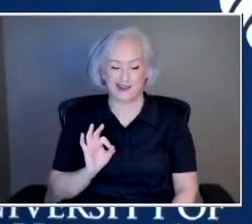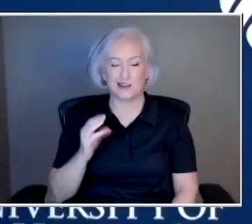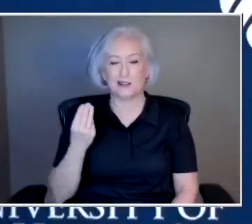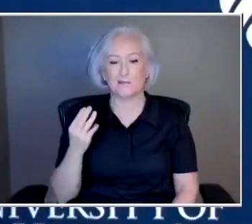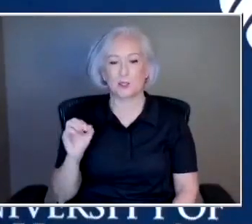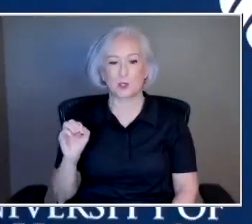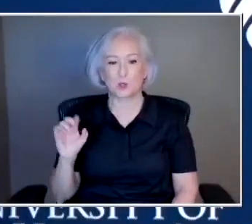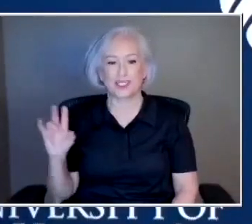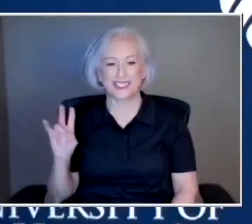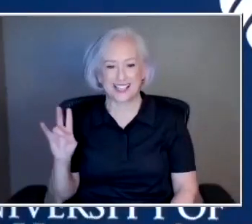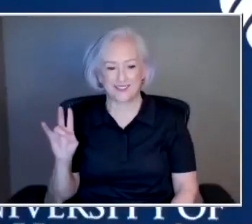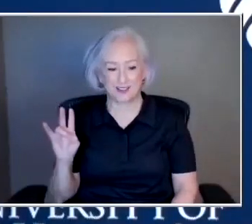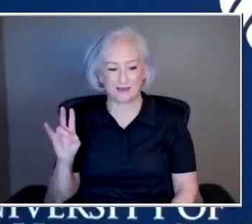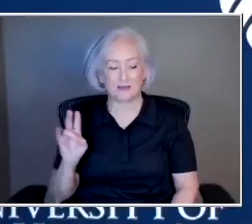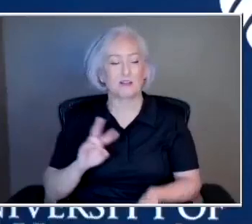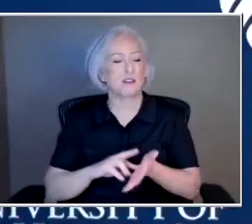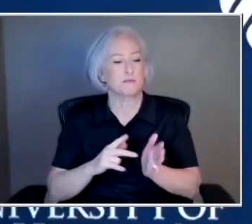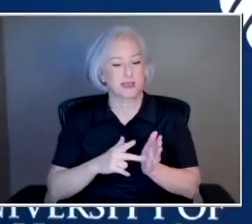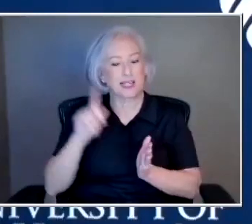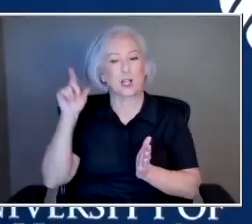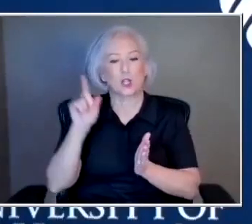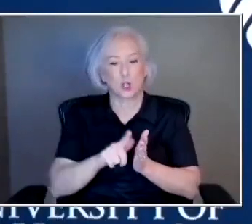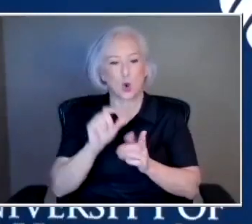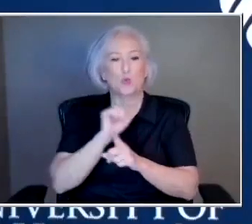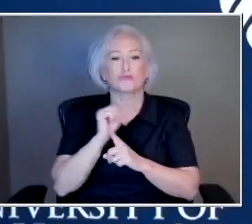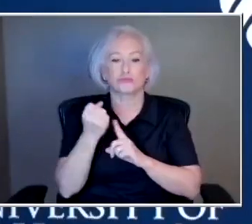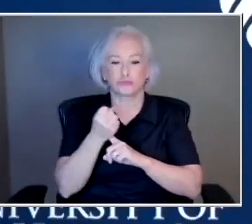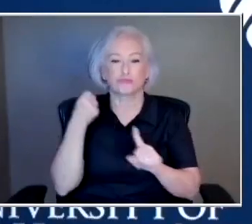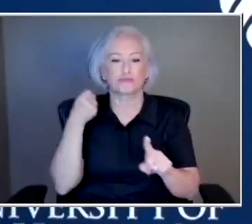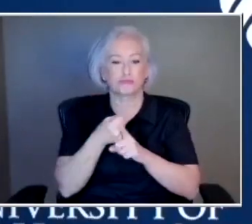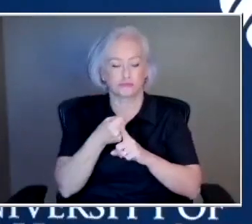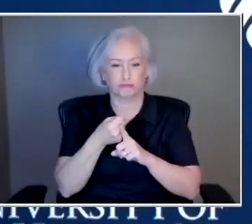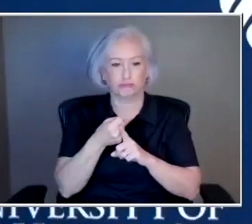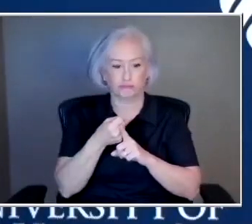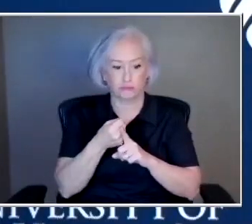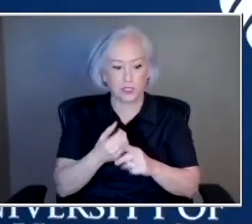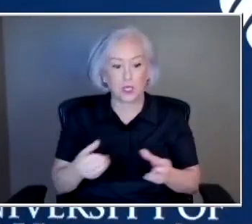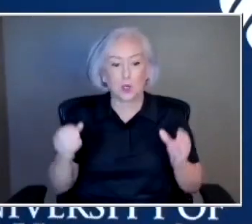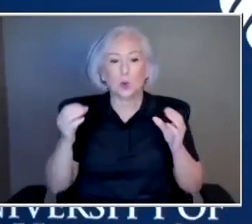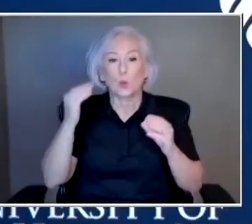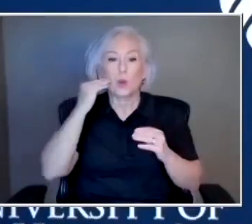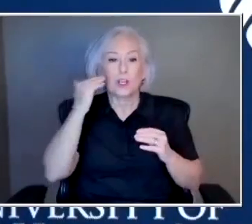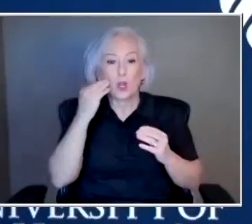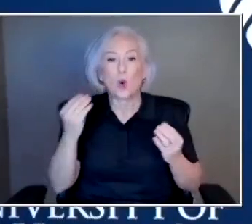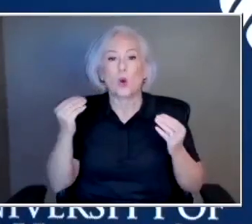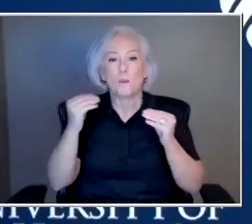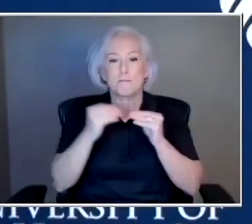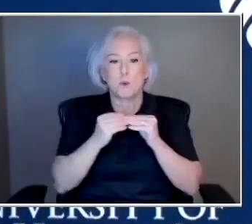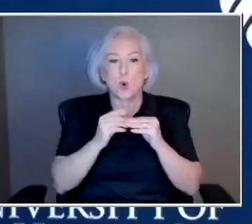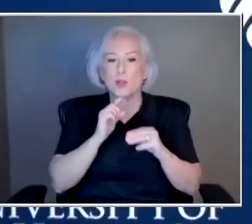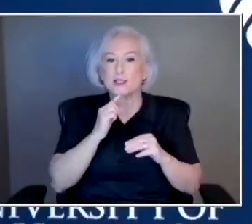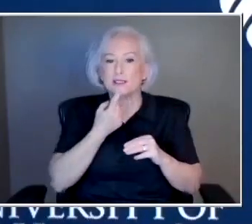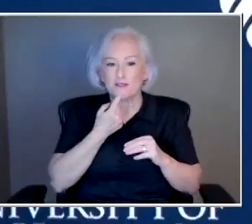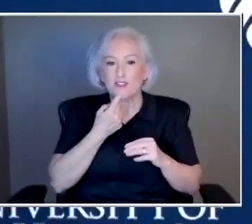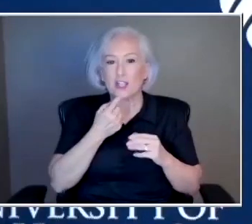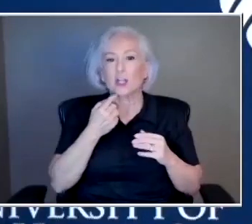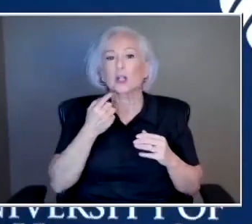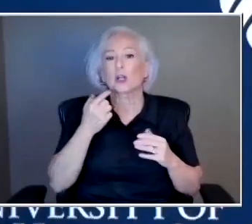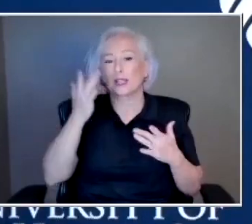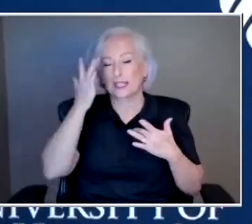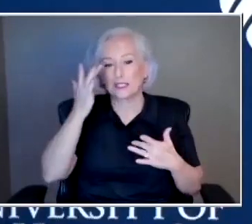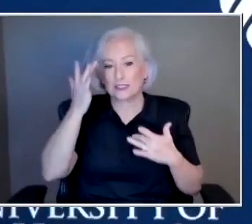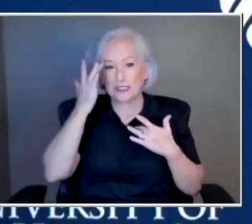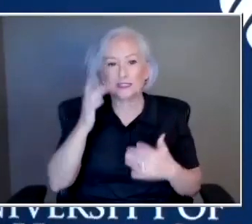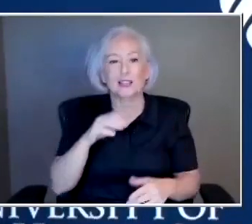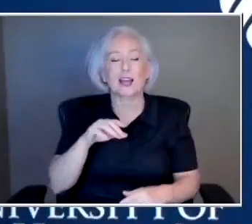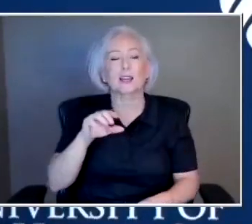We know that there are other more significant or more prominent tick-borne illnesses around. Those include Rocky Mountain spotted fever